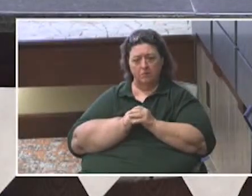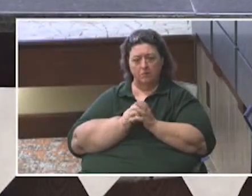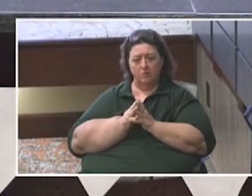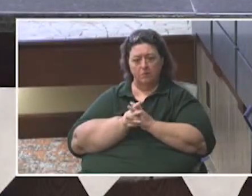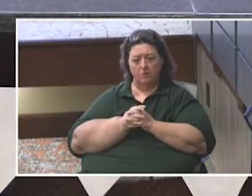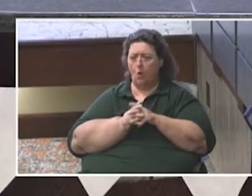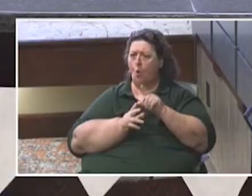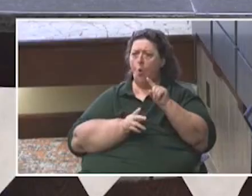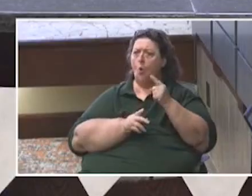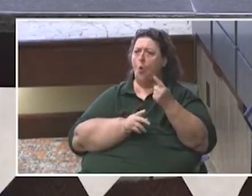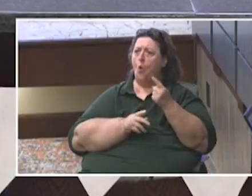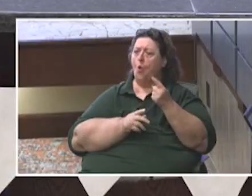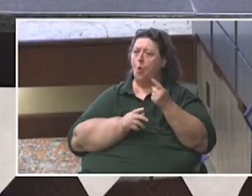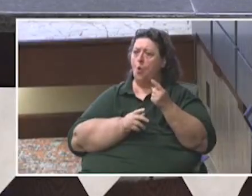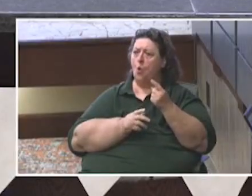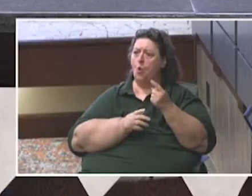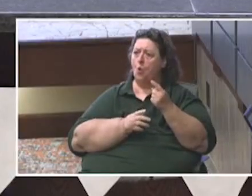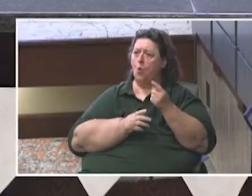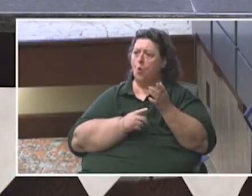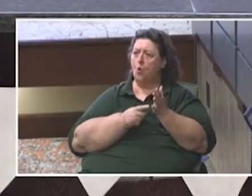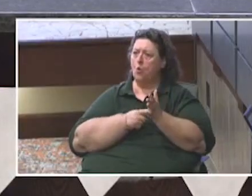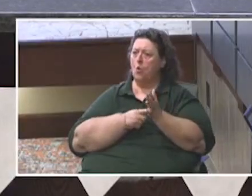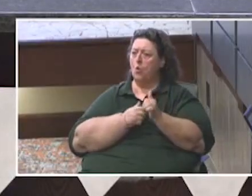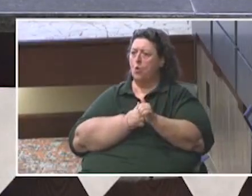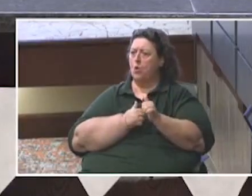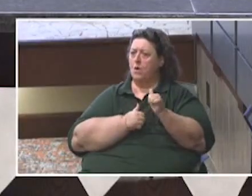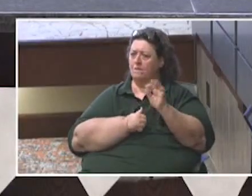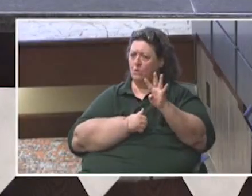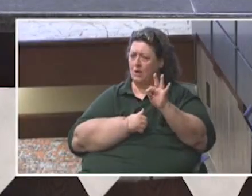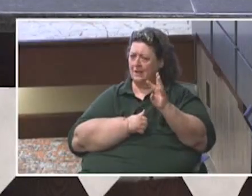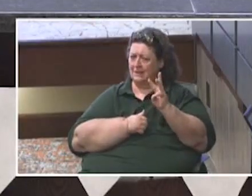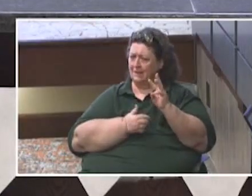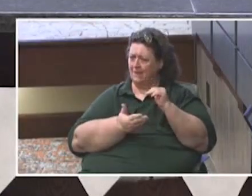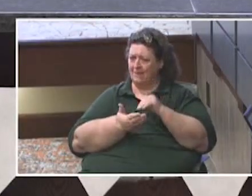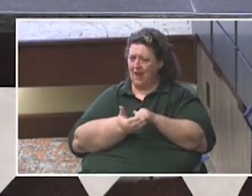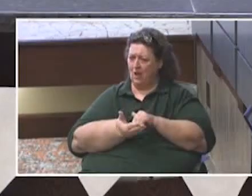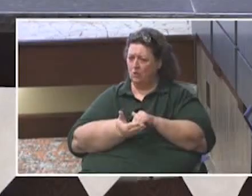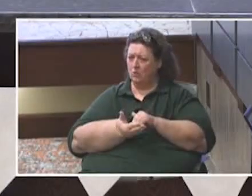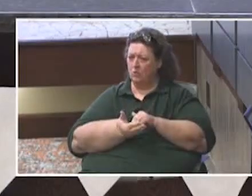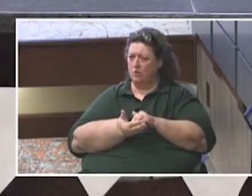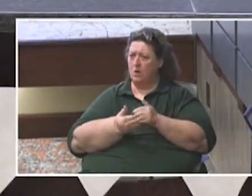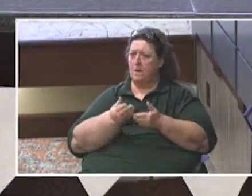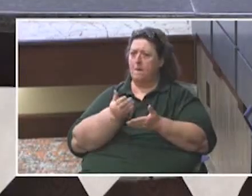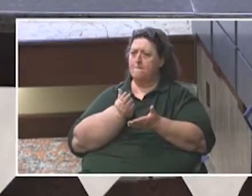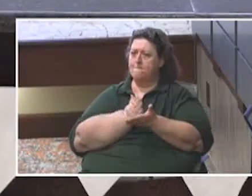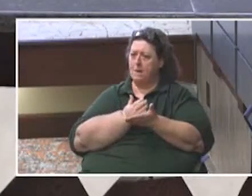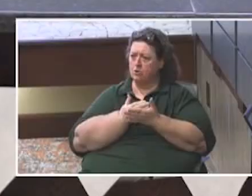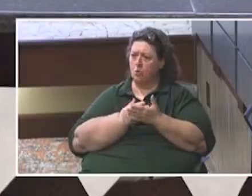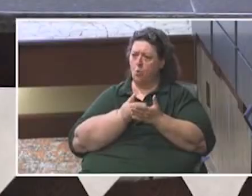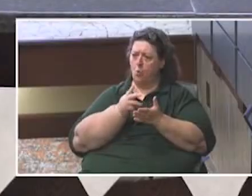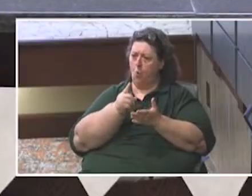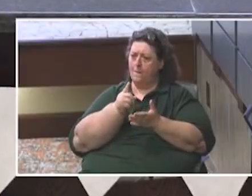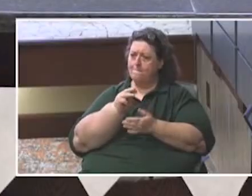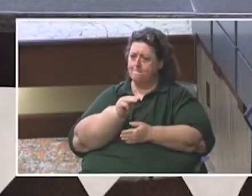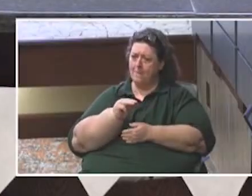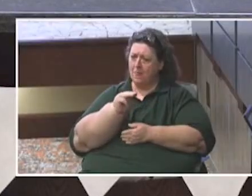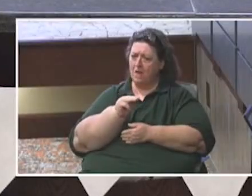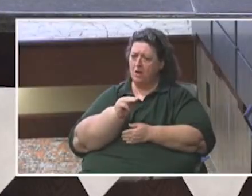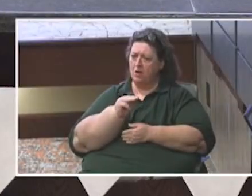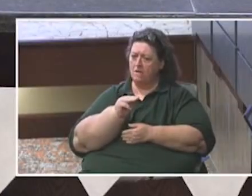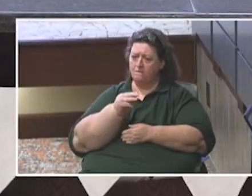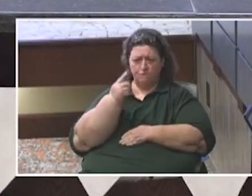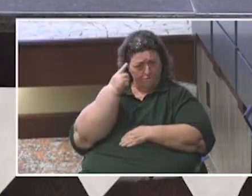we've only accrued or collected $496,000. We had budgeted $1.4 million.